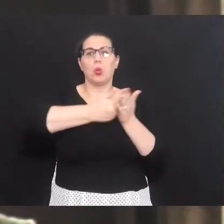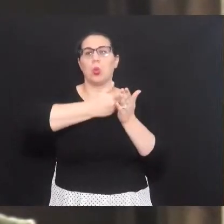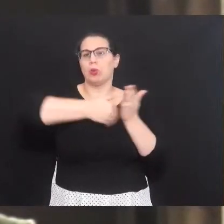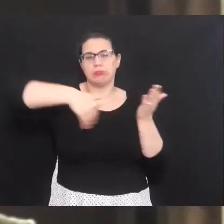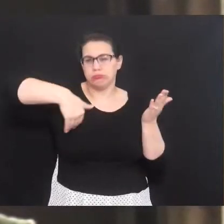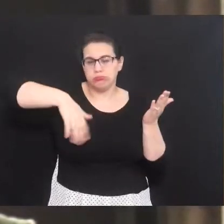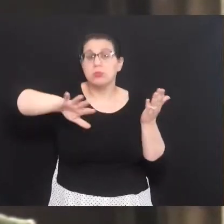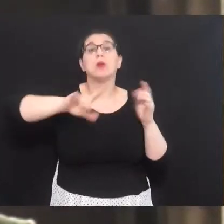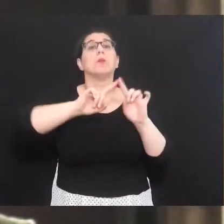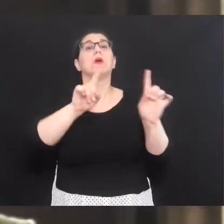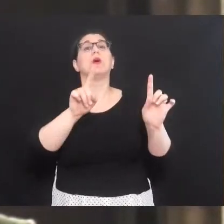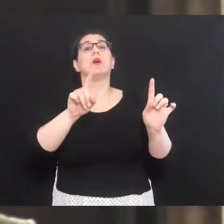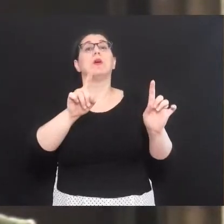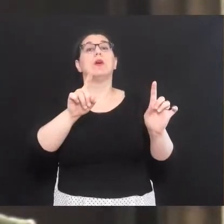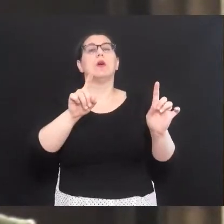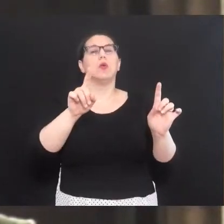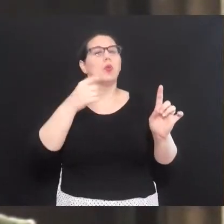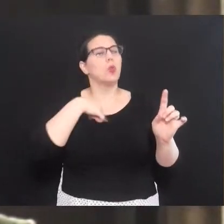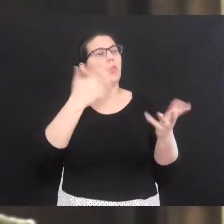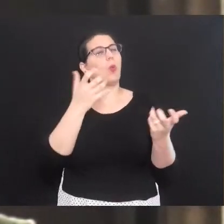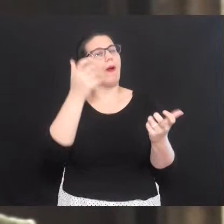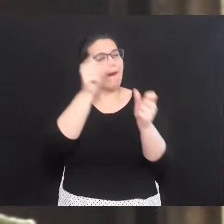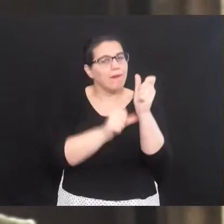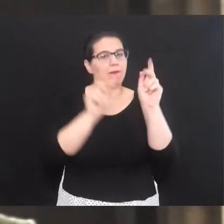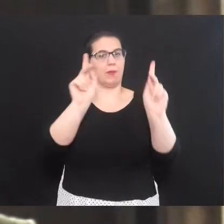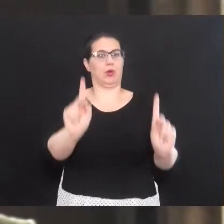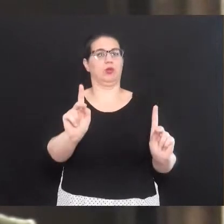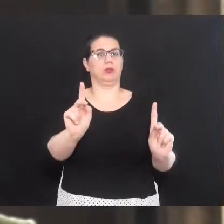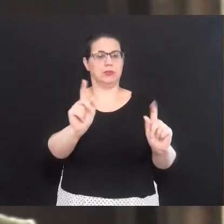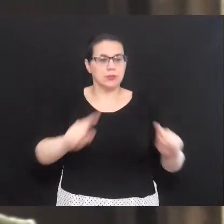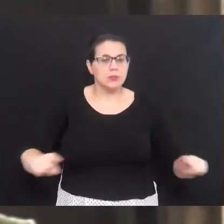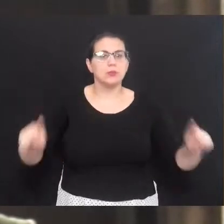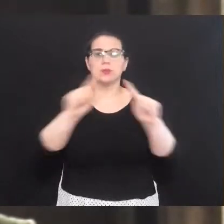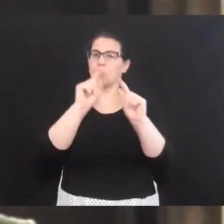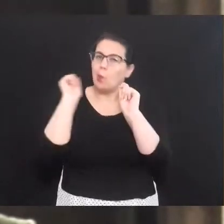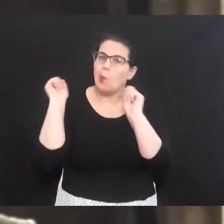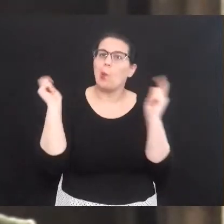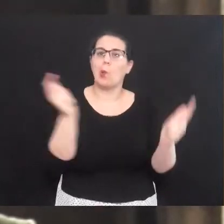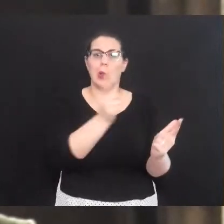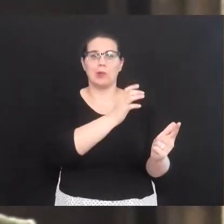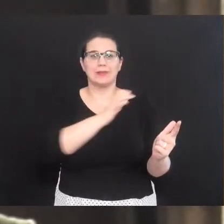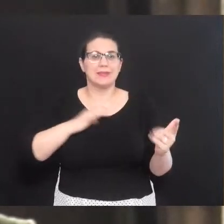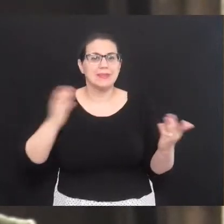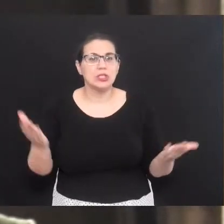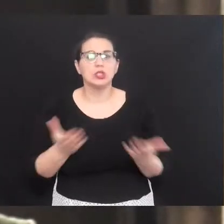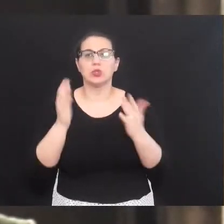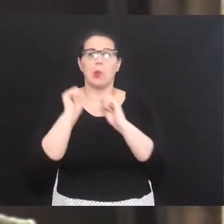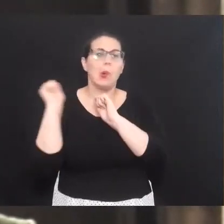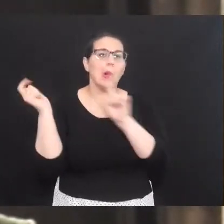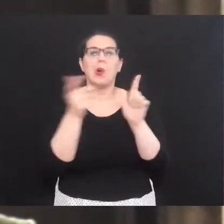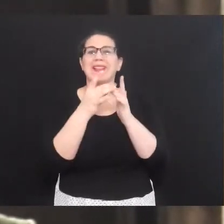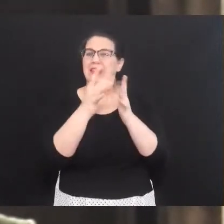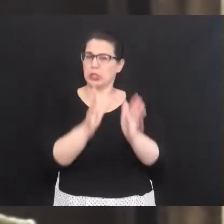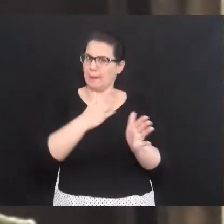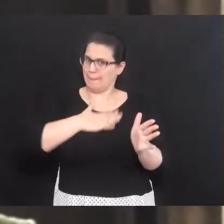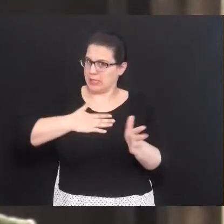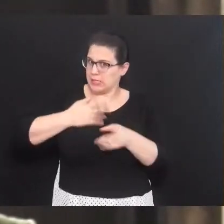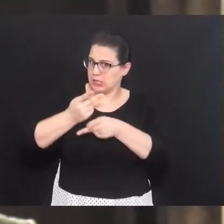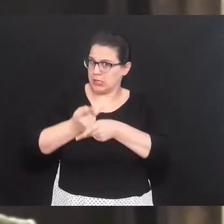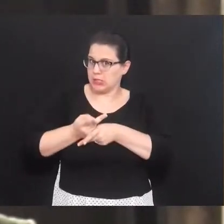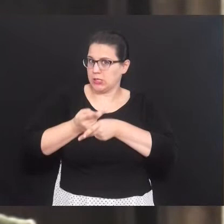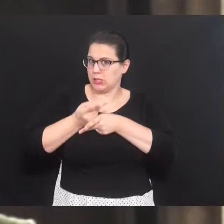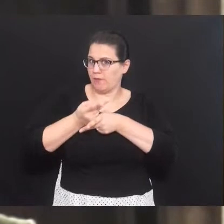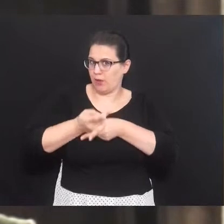really important for each of our citizens and for all of our leaders to also be extremely careful, and at an